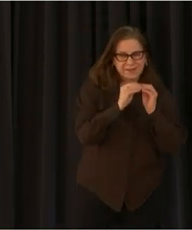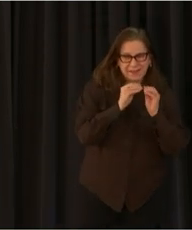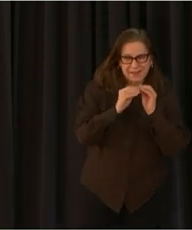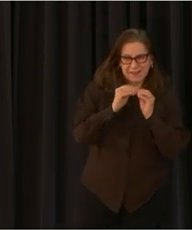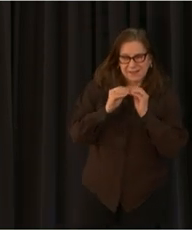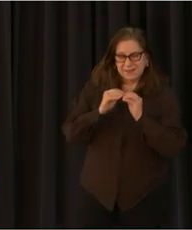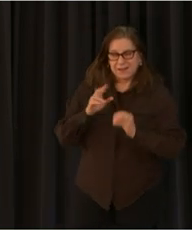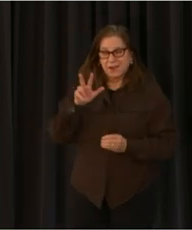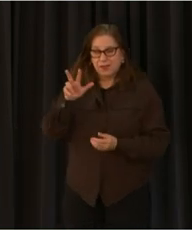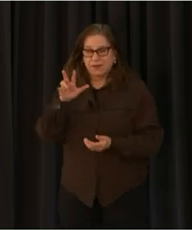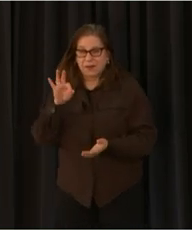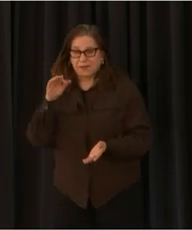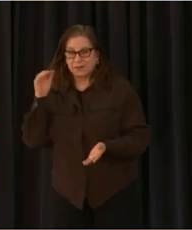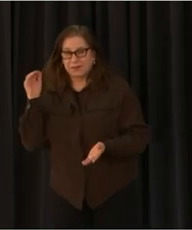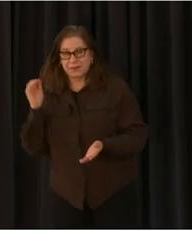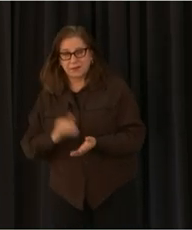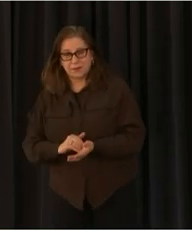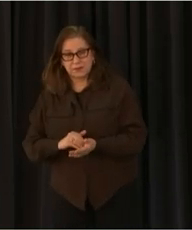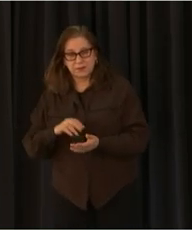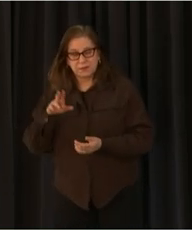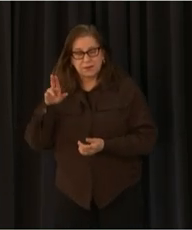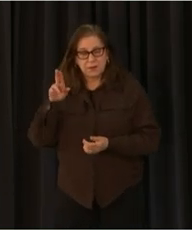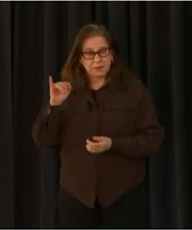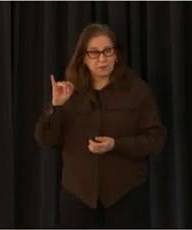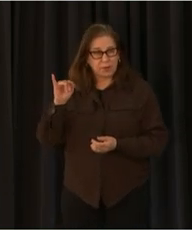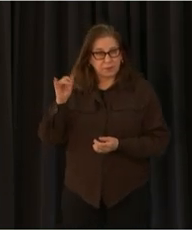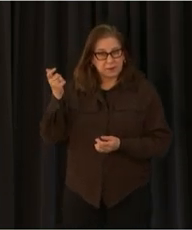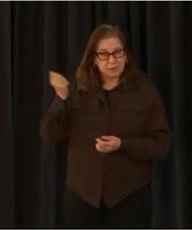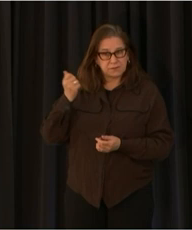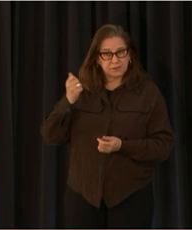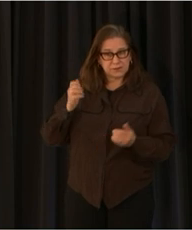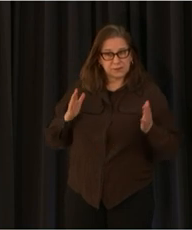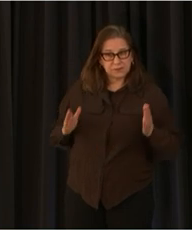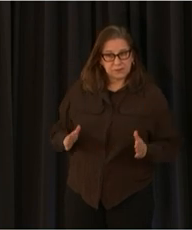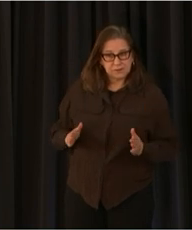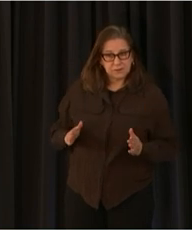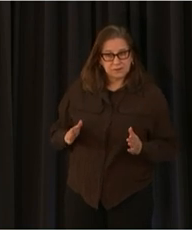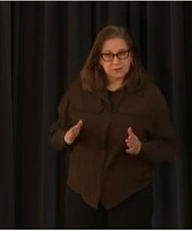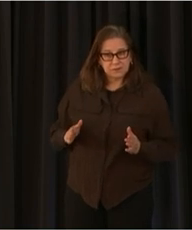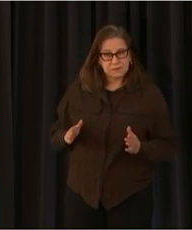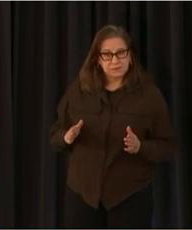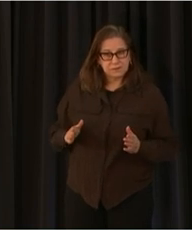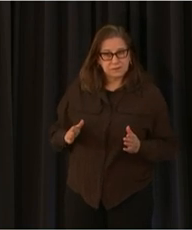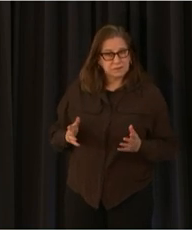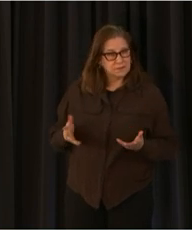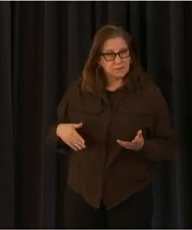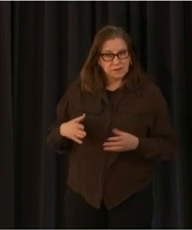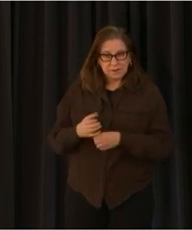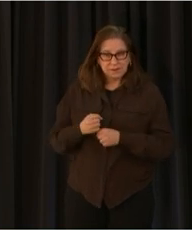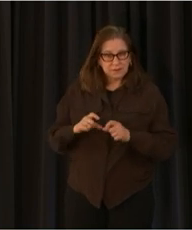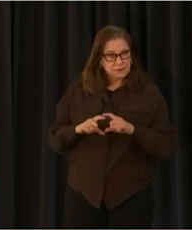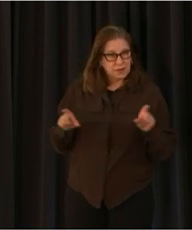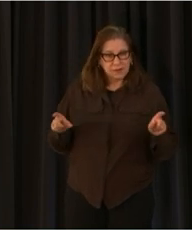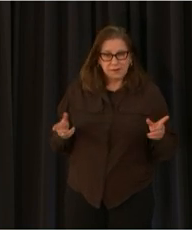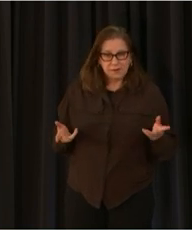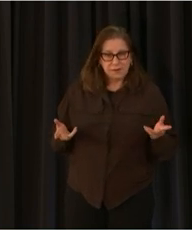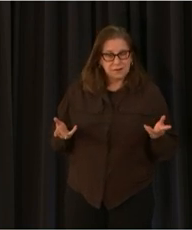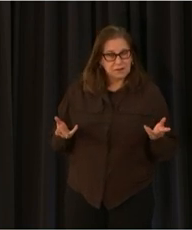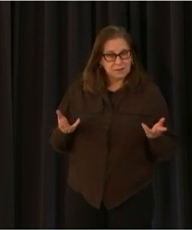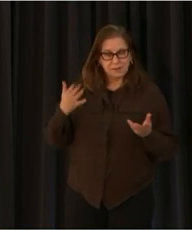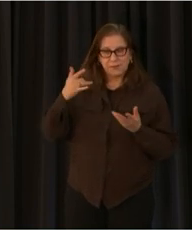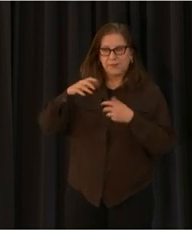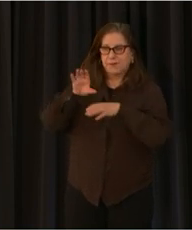approximately 39,000 UI benefit claimants were not able to receive their weekly payment due to this